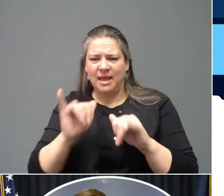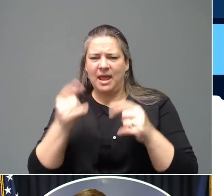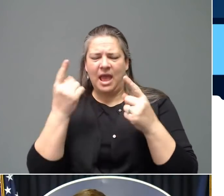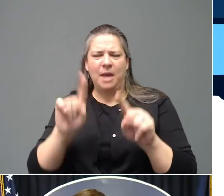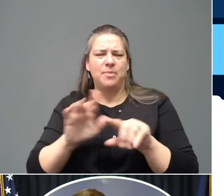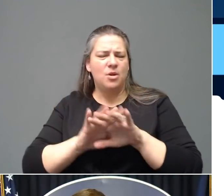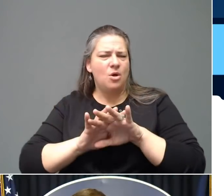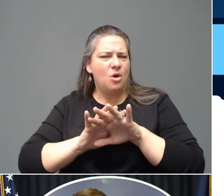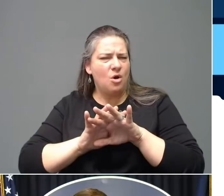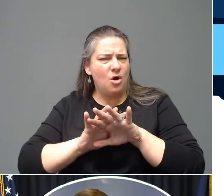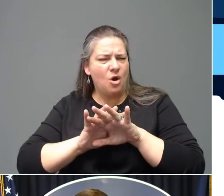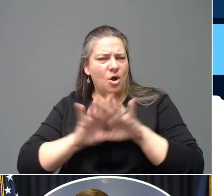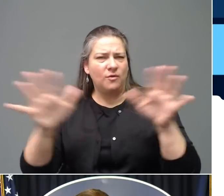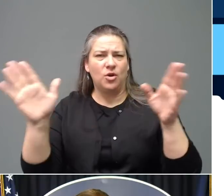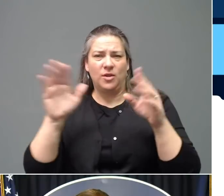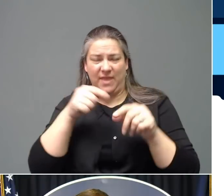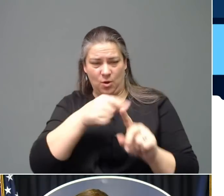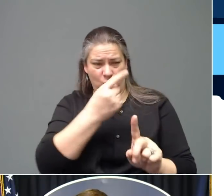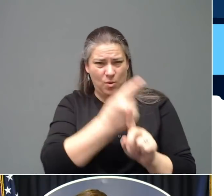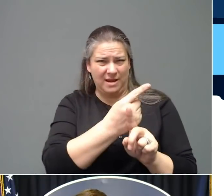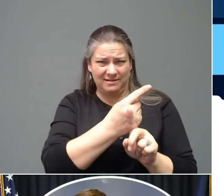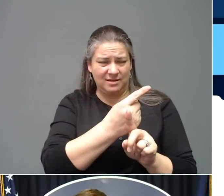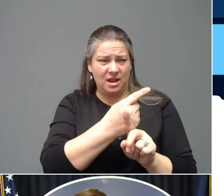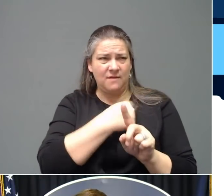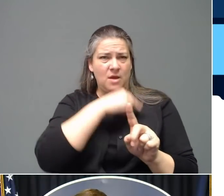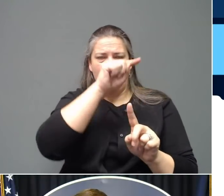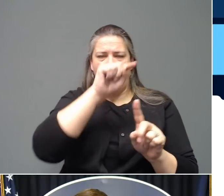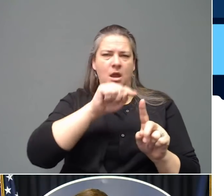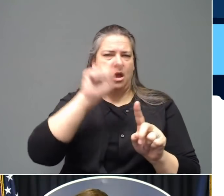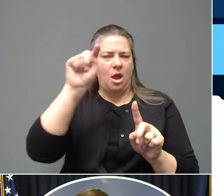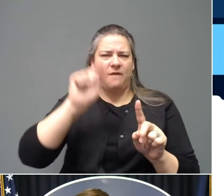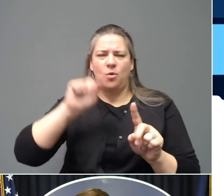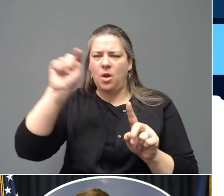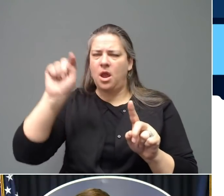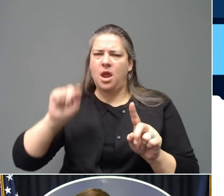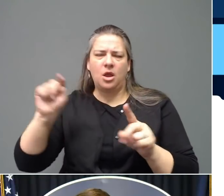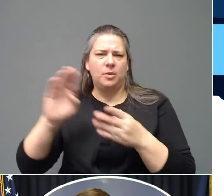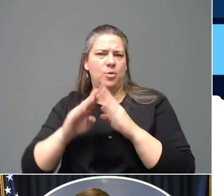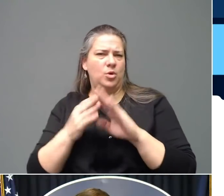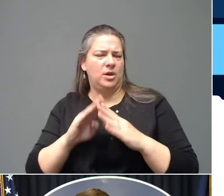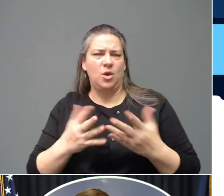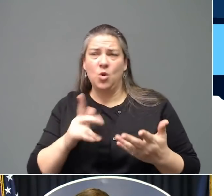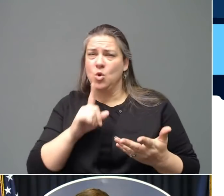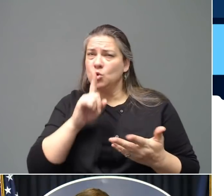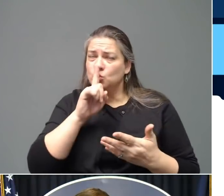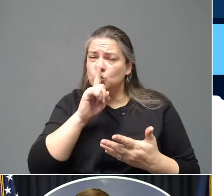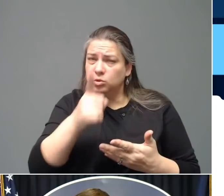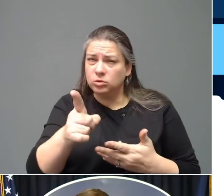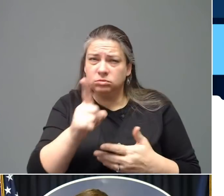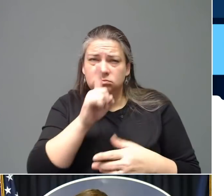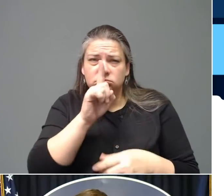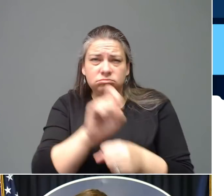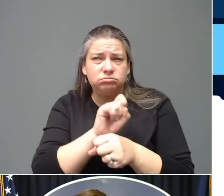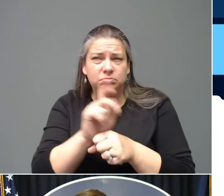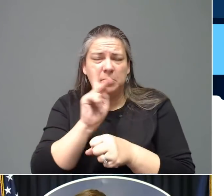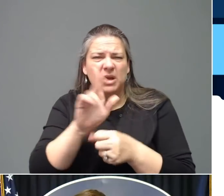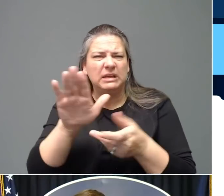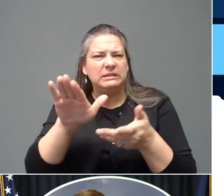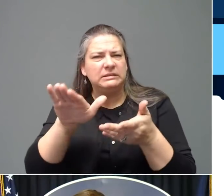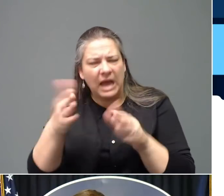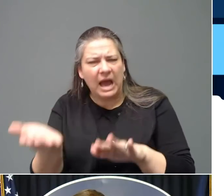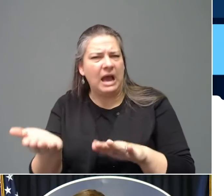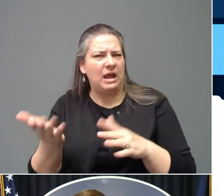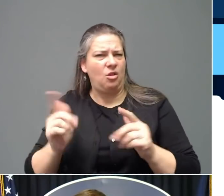across Kentucky. Real, significant, irreversible loss of life,